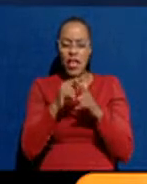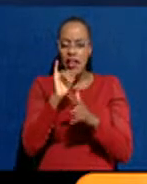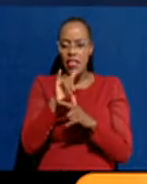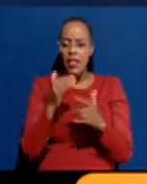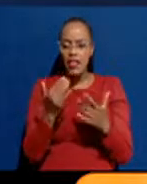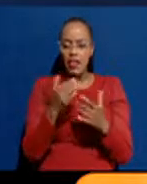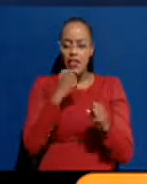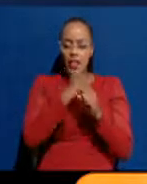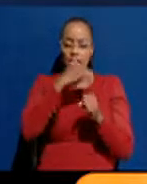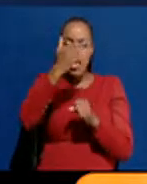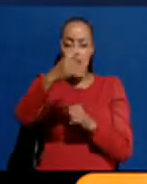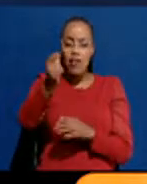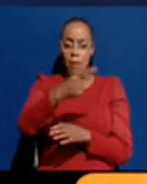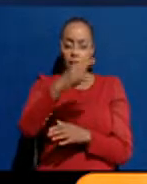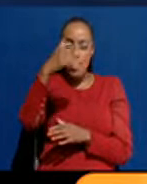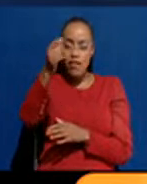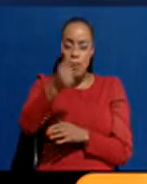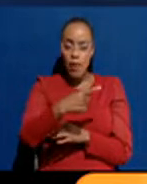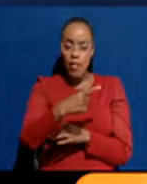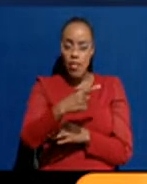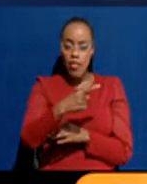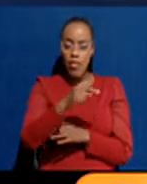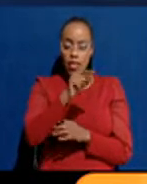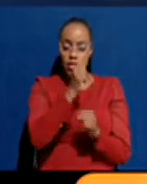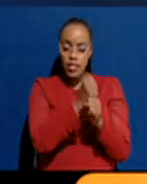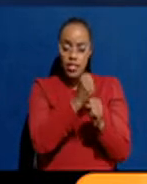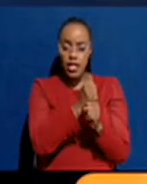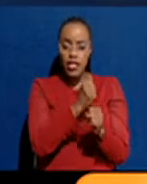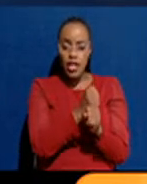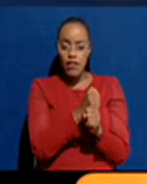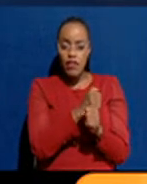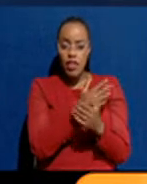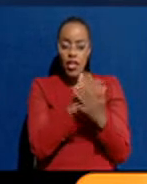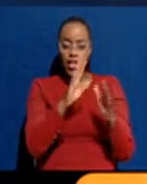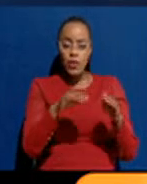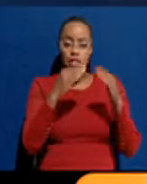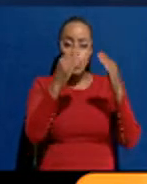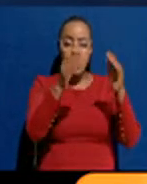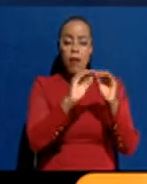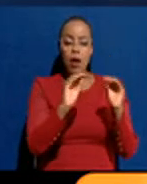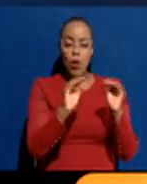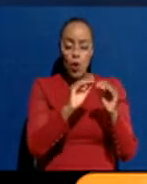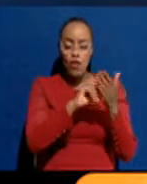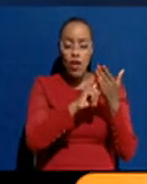every other month? Yes, every month that one is done. And no tariff is applied without approval